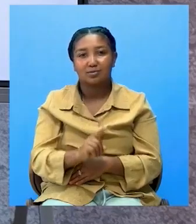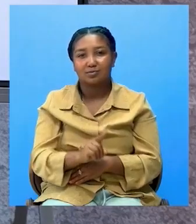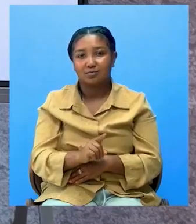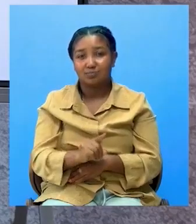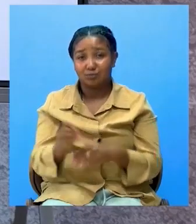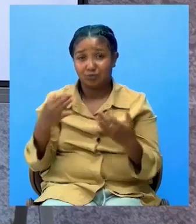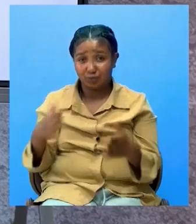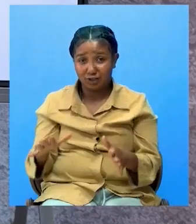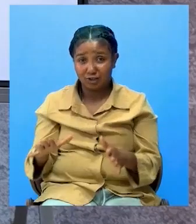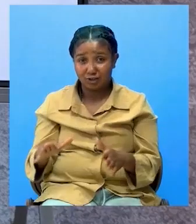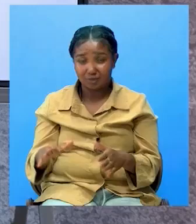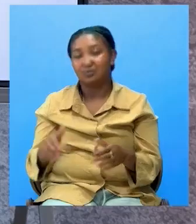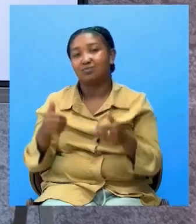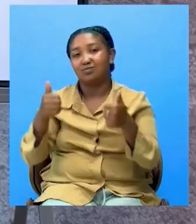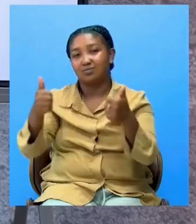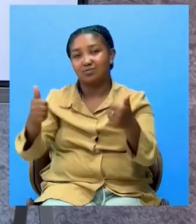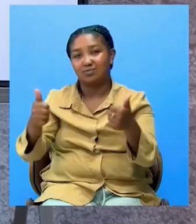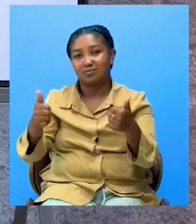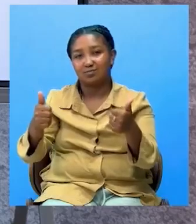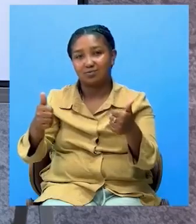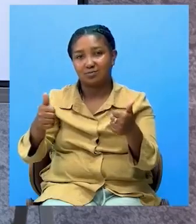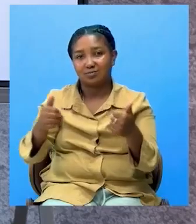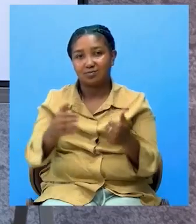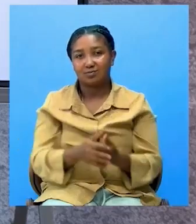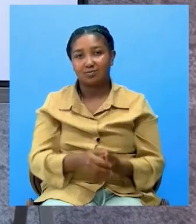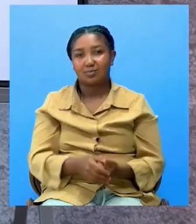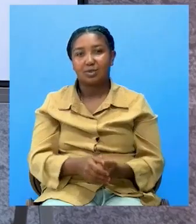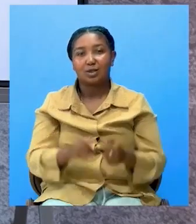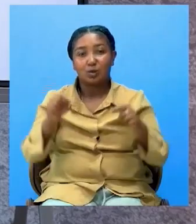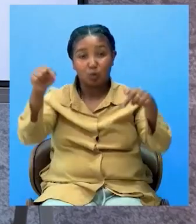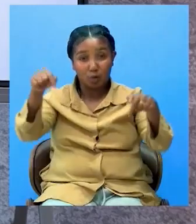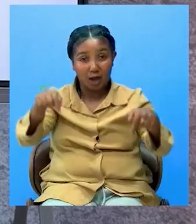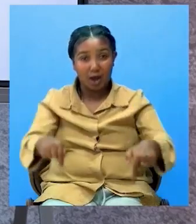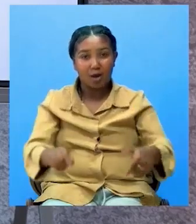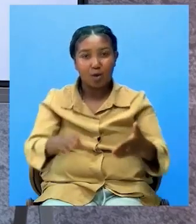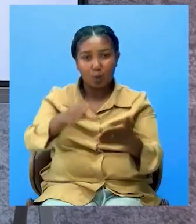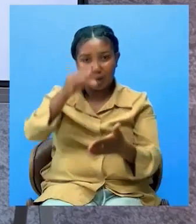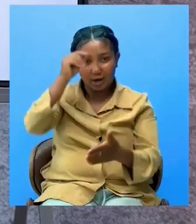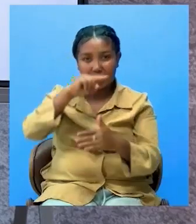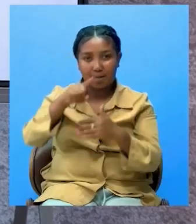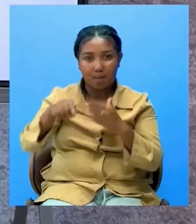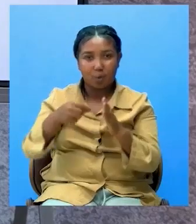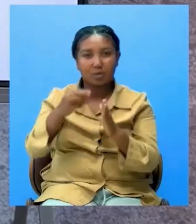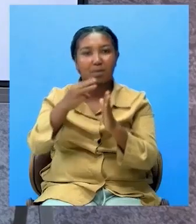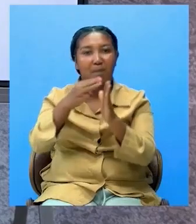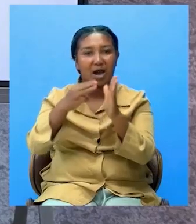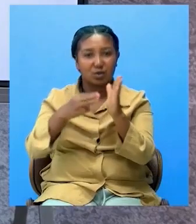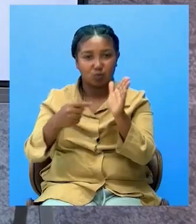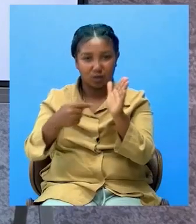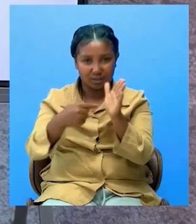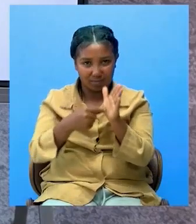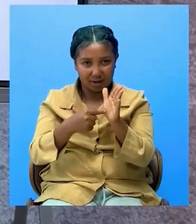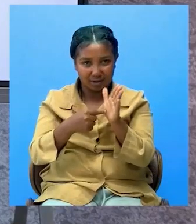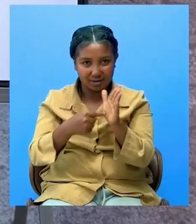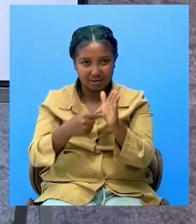Nice. I hope you taught to your parents. Today, we talked about punctuation marks,